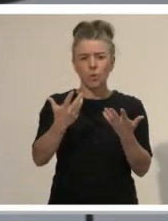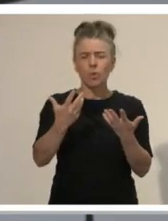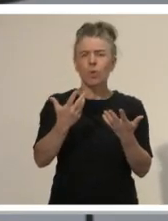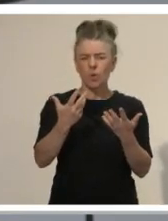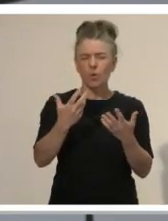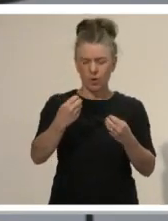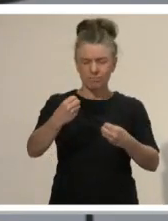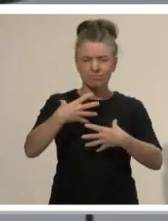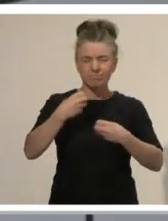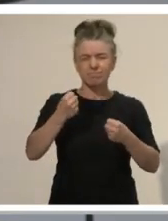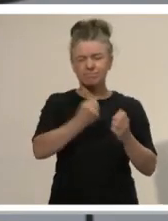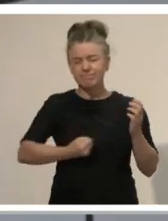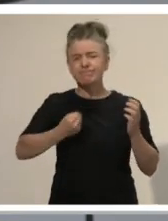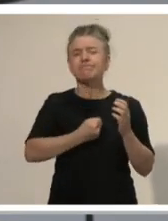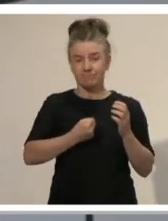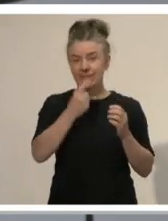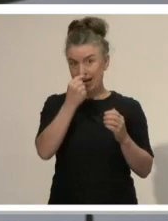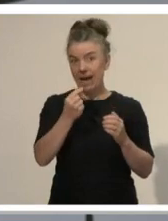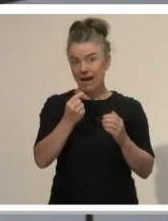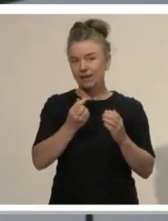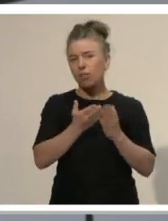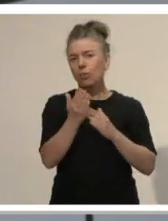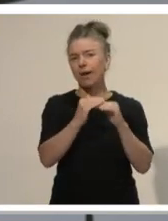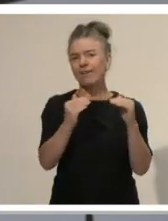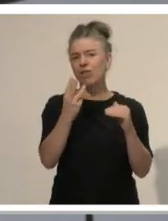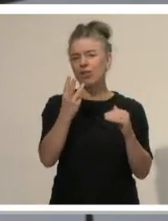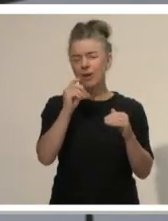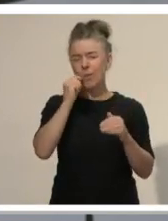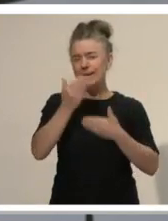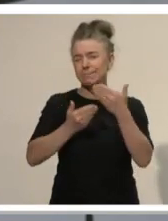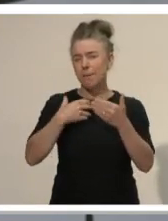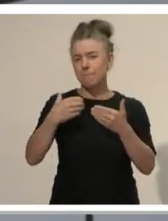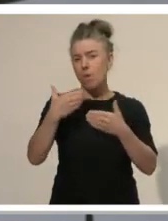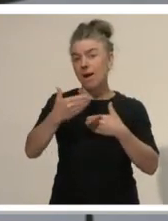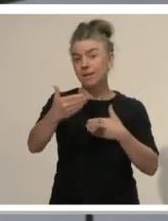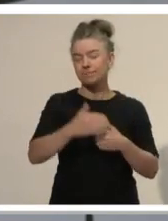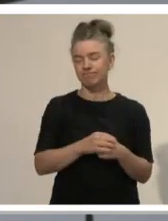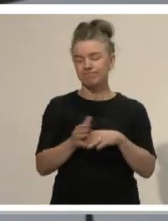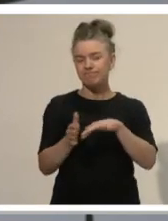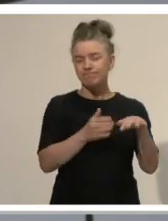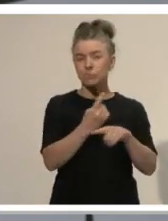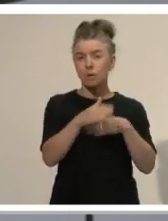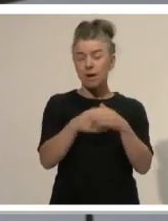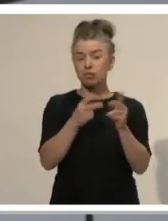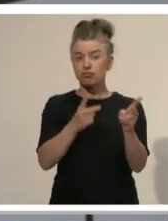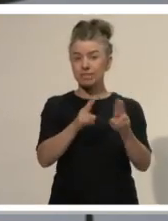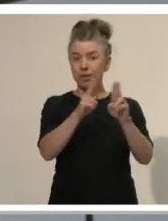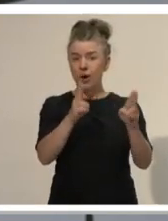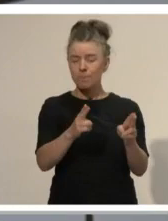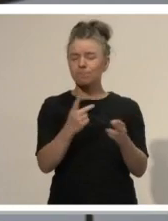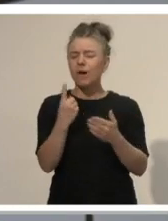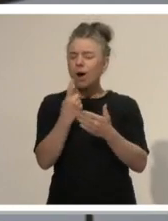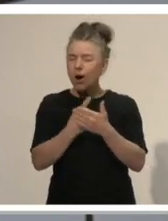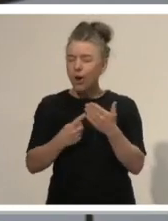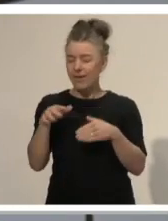alert level 3, and more detail will follow on that. In aged residential care, only family visits for palliative and